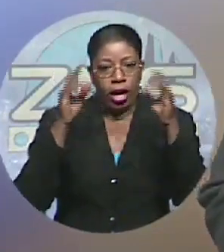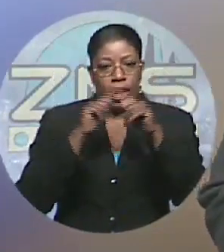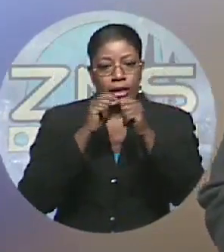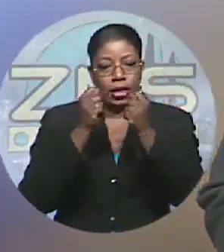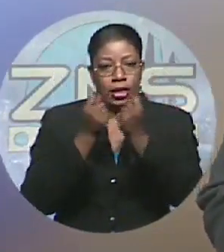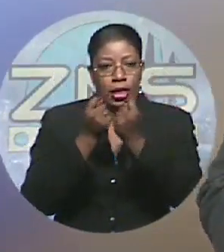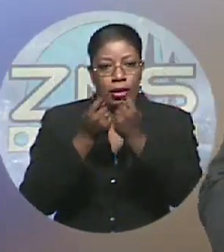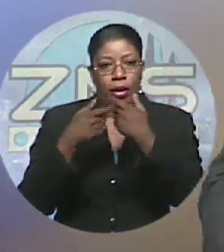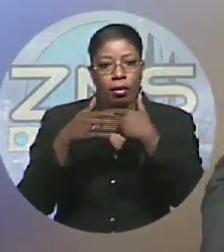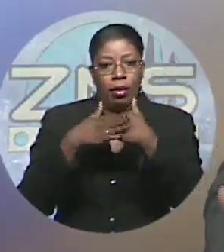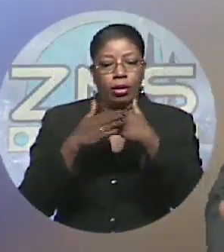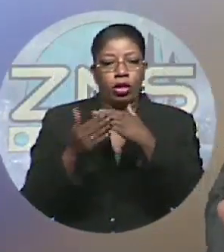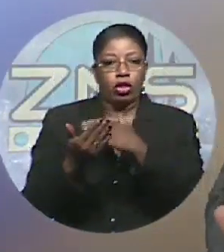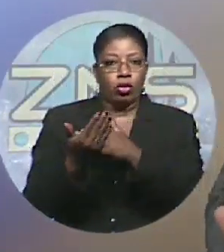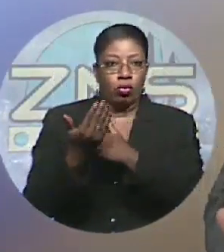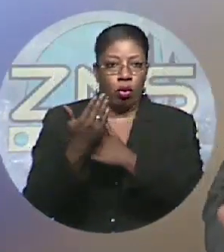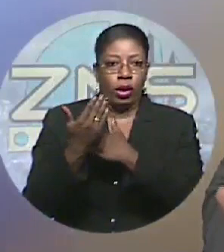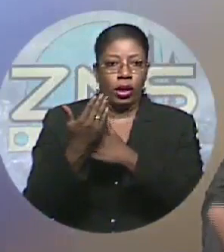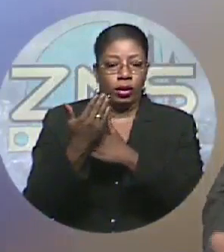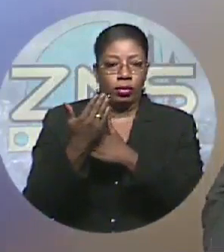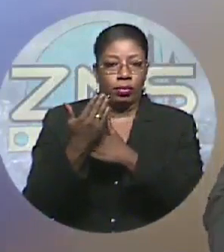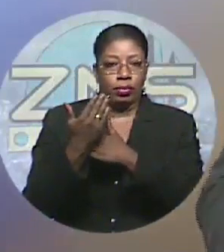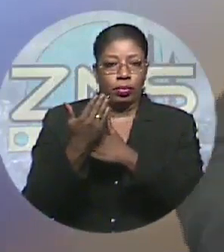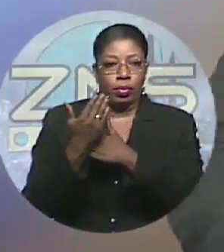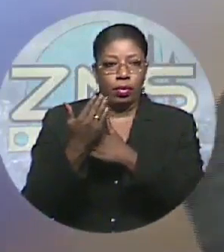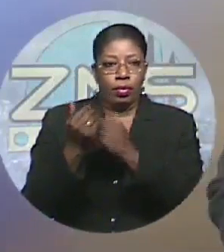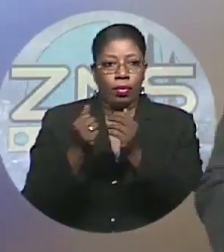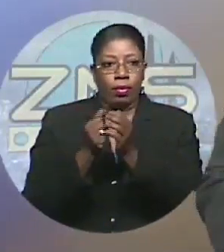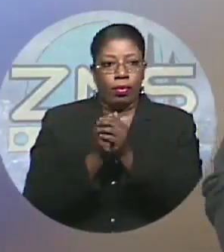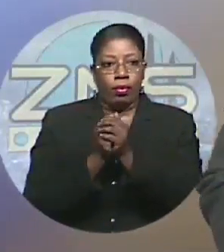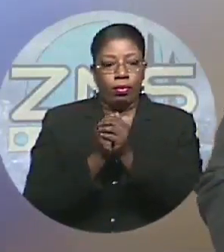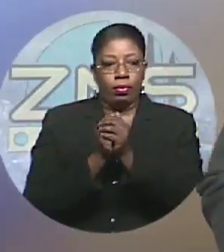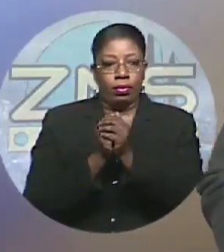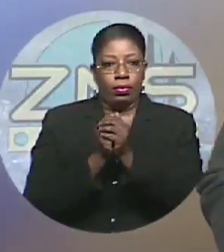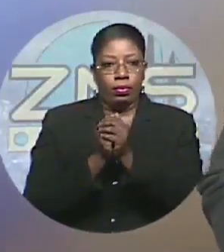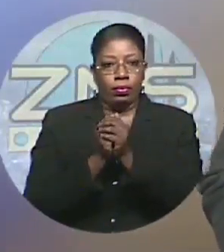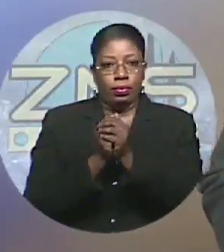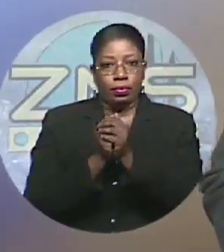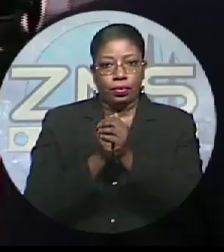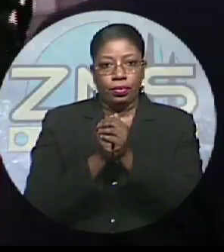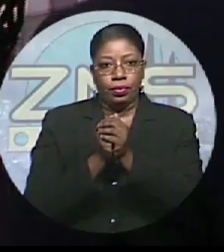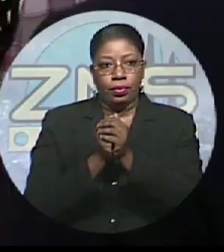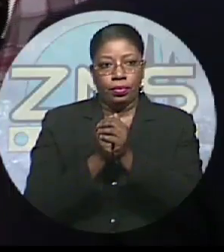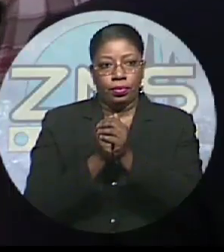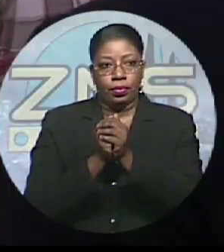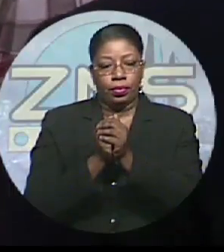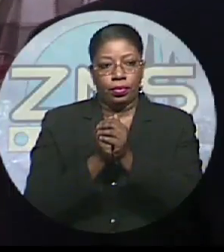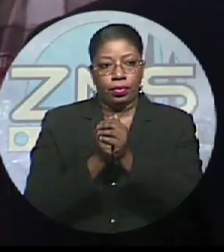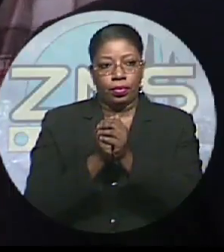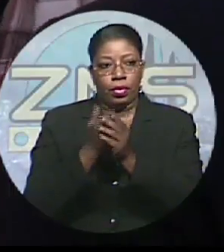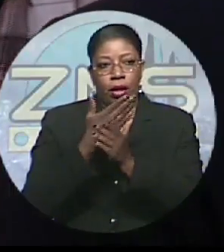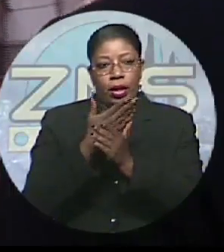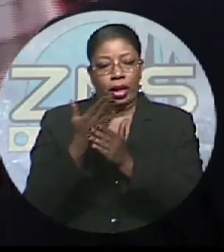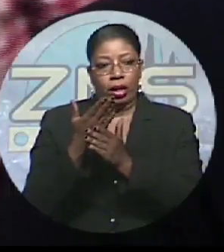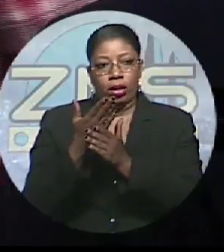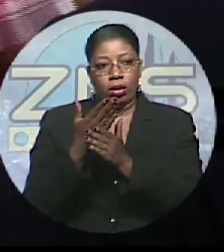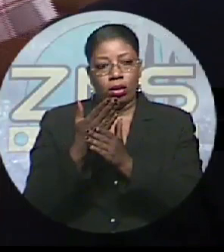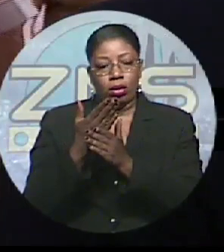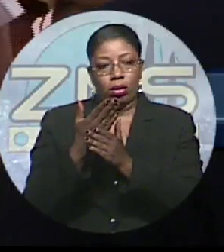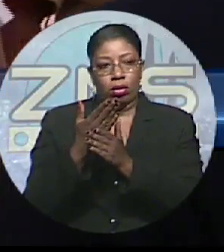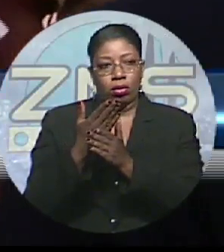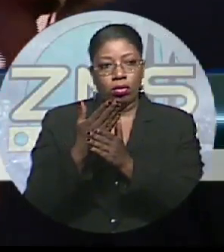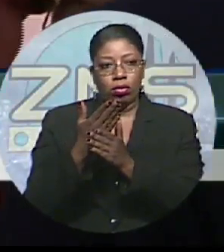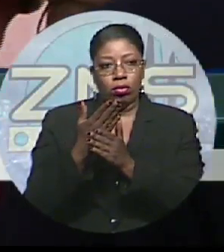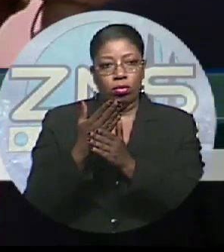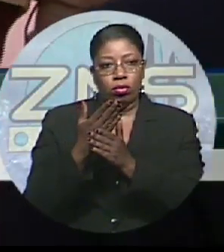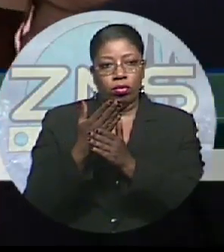capital this morning. But of course, the ball got rolling this morning with that meeting. So there is no immediate